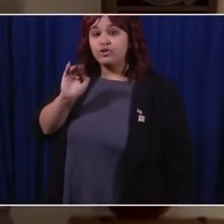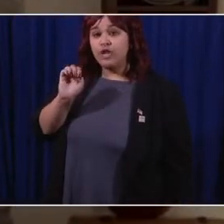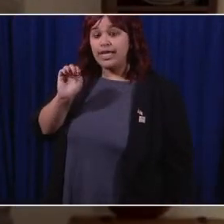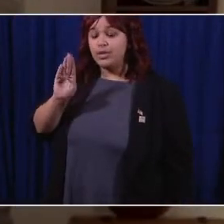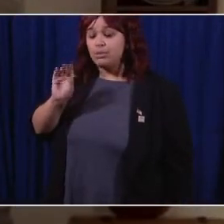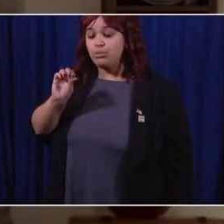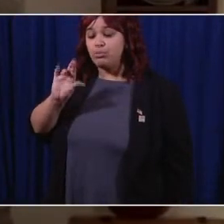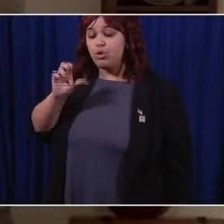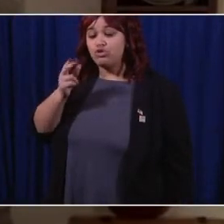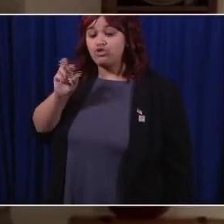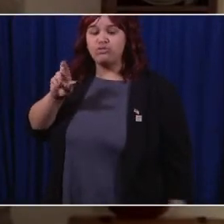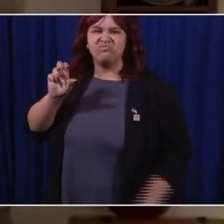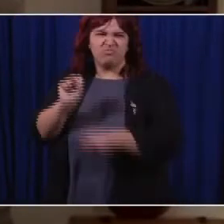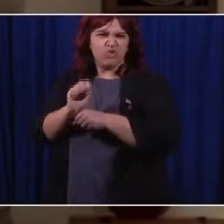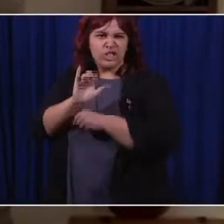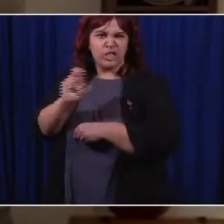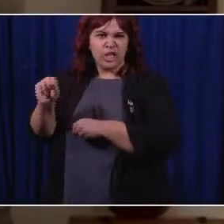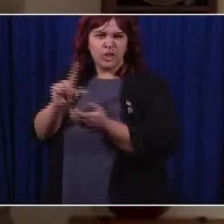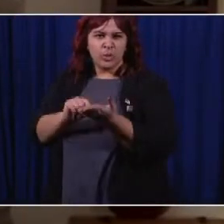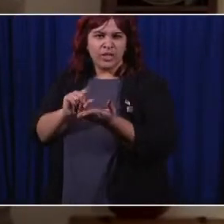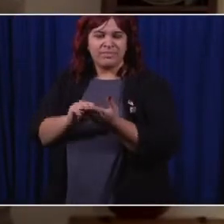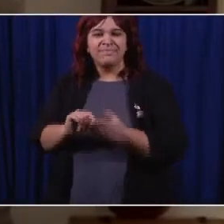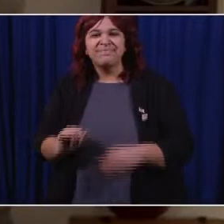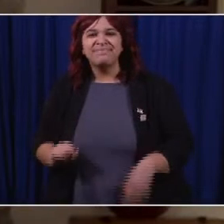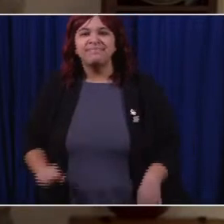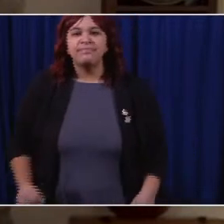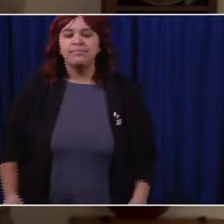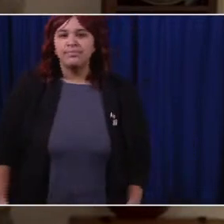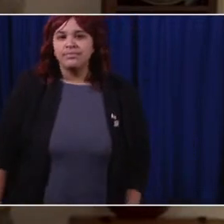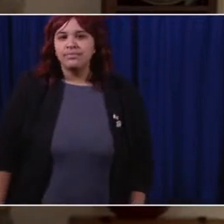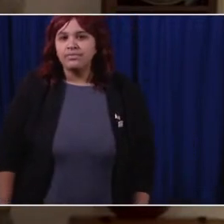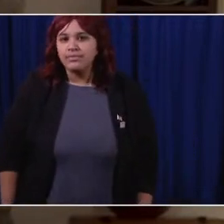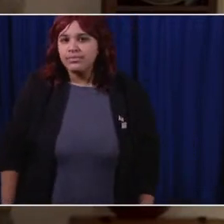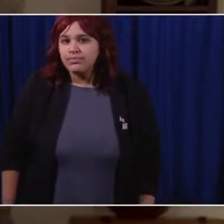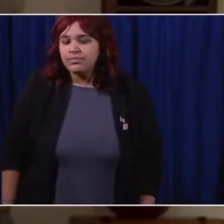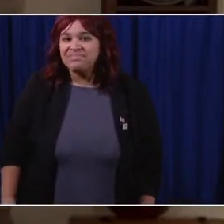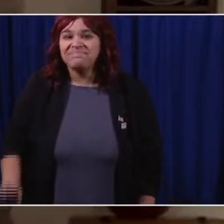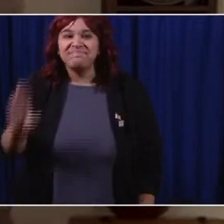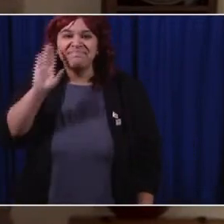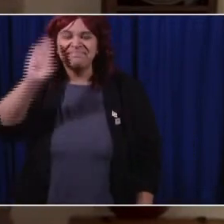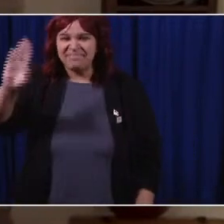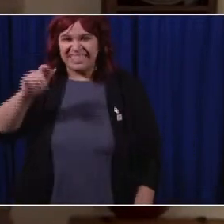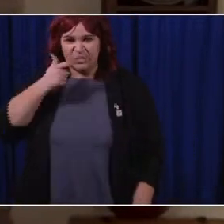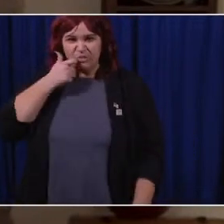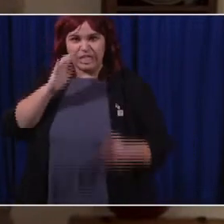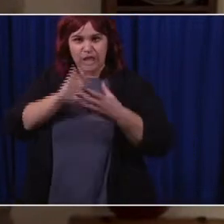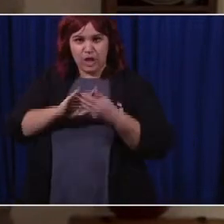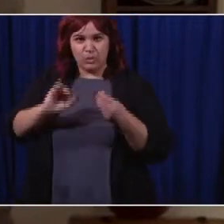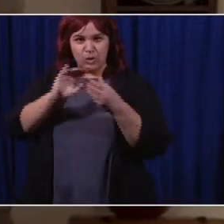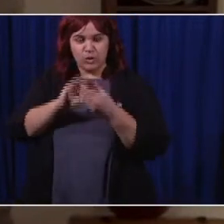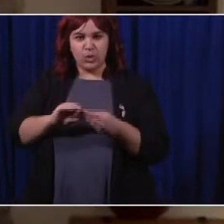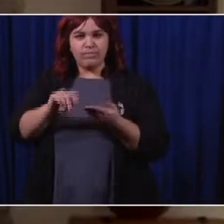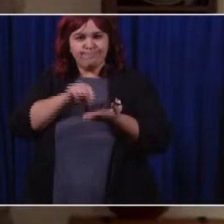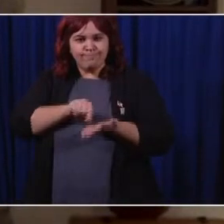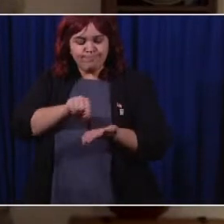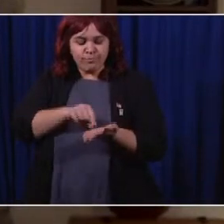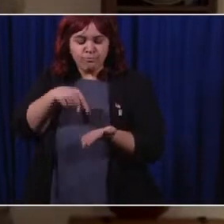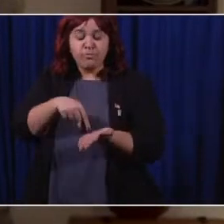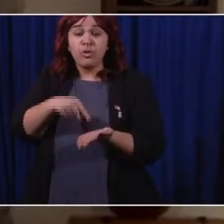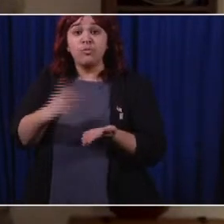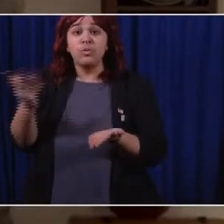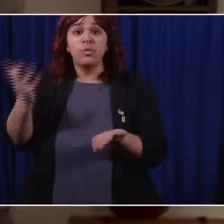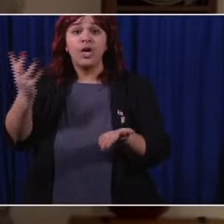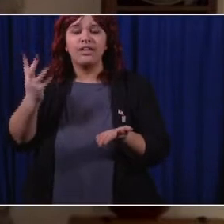Jackie? Governor, there was a disturbing story in the Cleveland Jewish News last week of a long-term care facility in